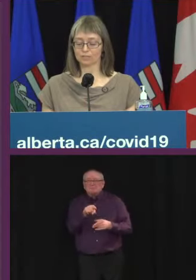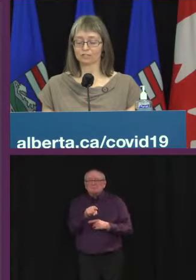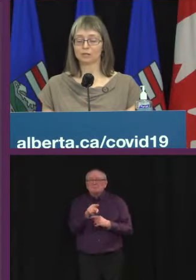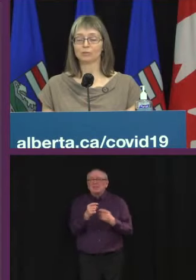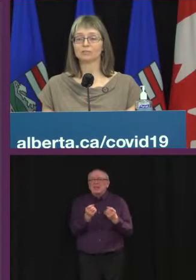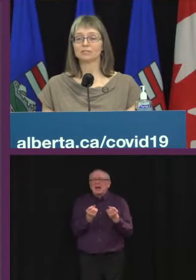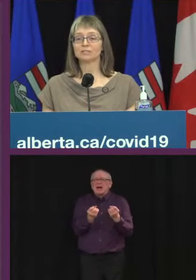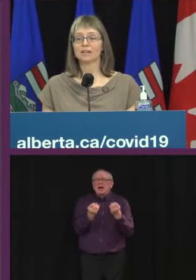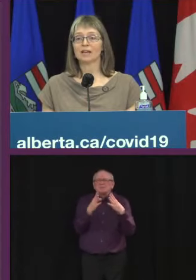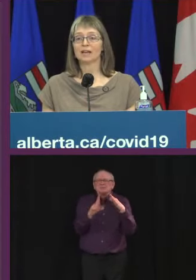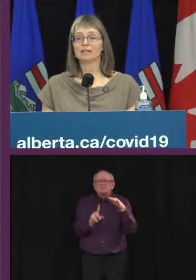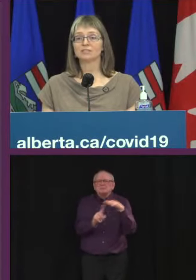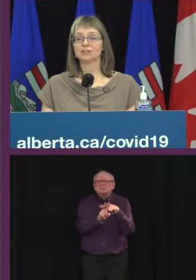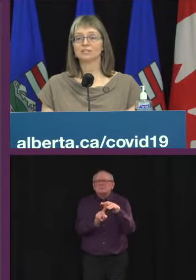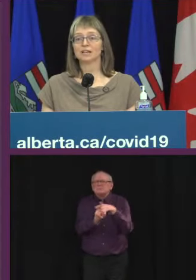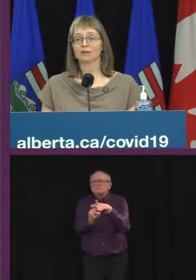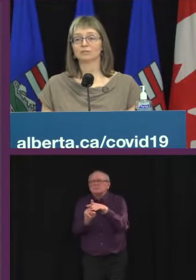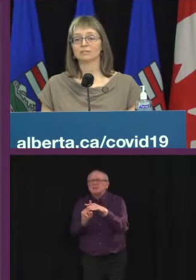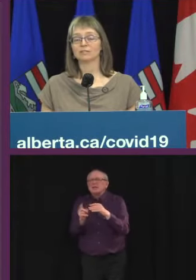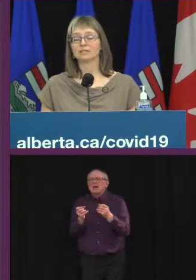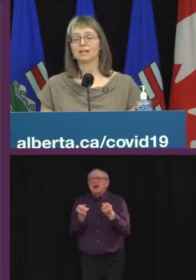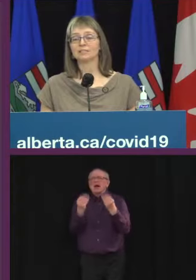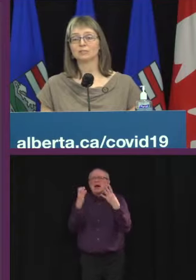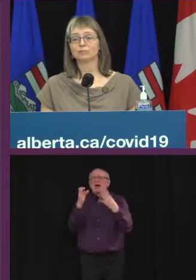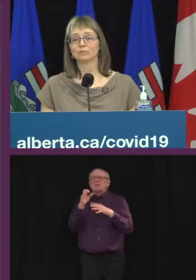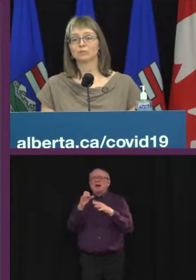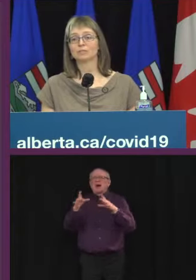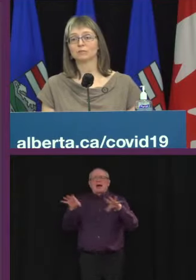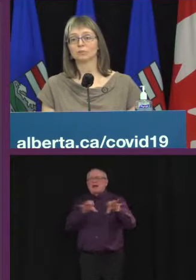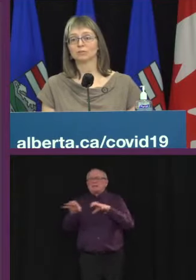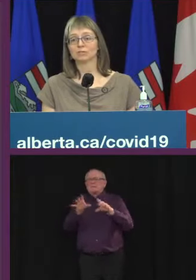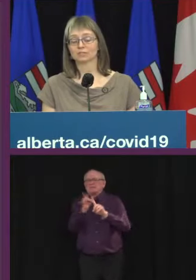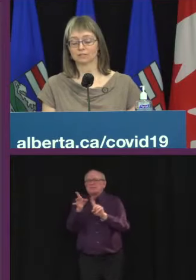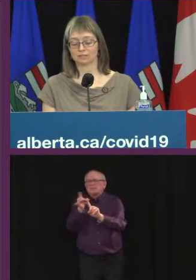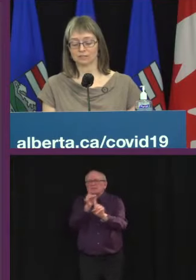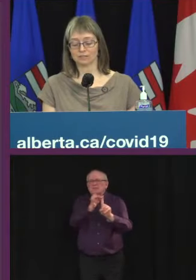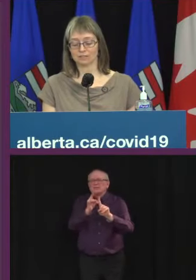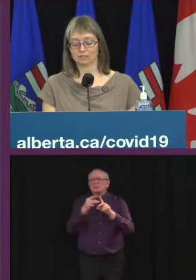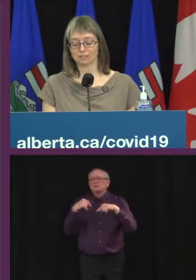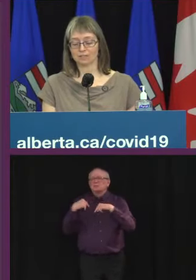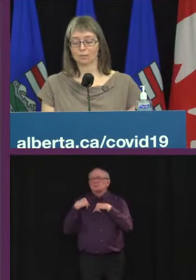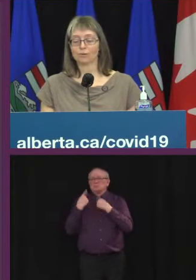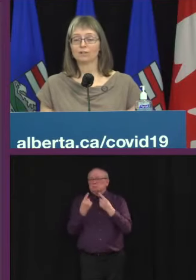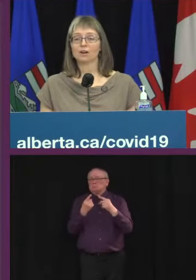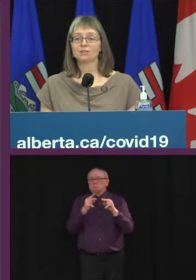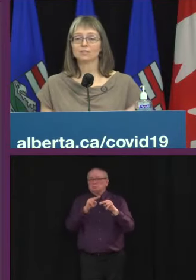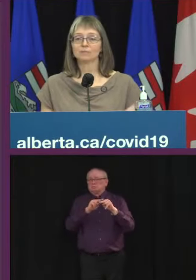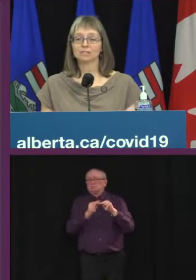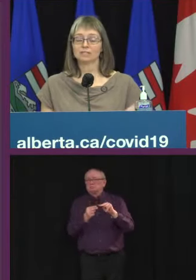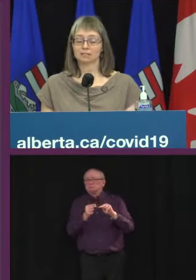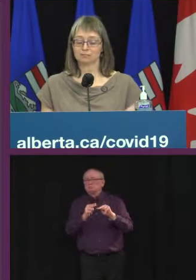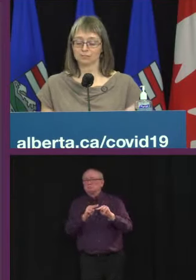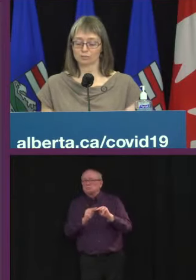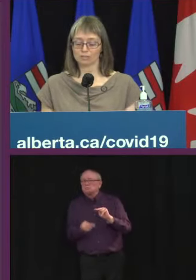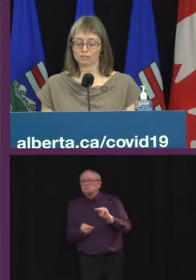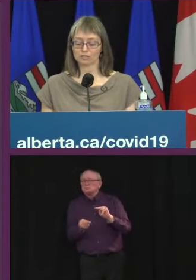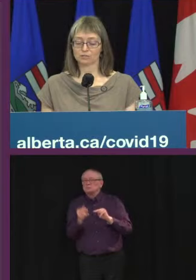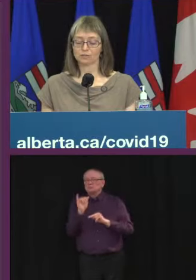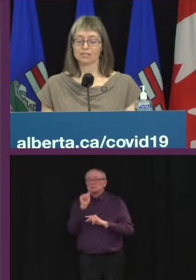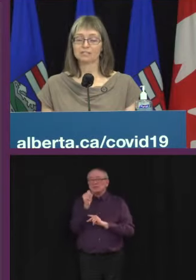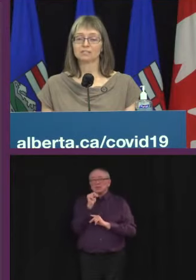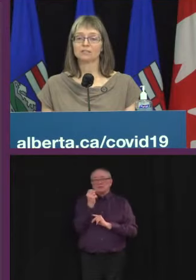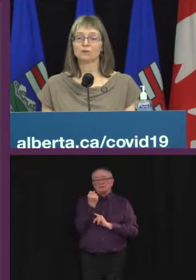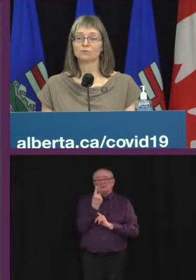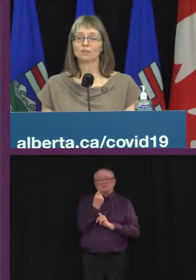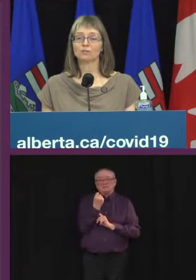in school-aged Albertans has gone down since classes resumed in person. While there are some day-to-day fluctuations